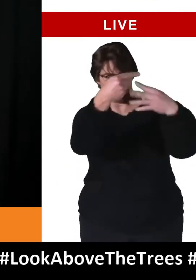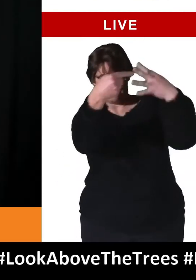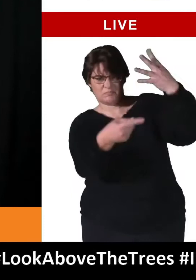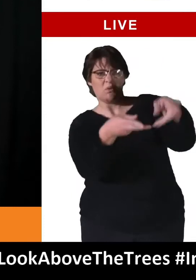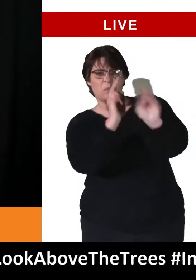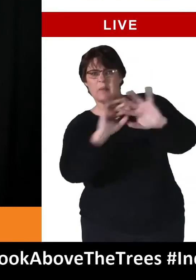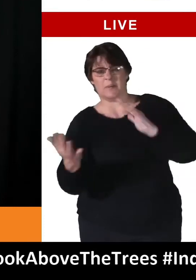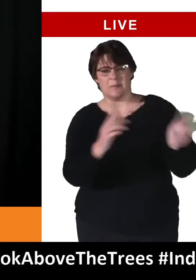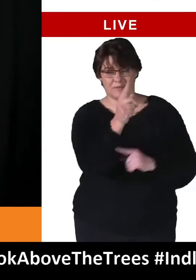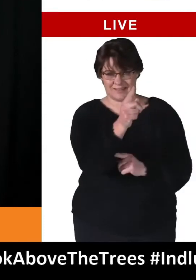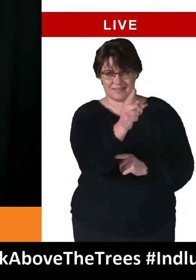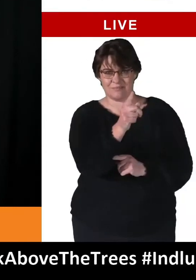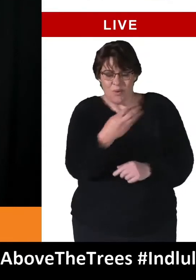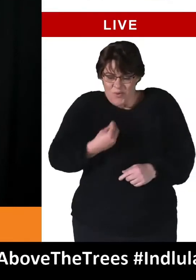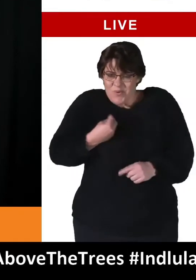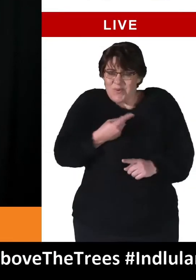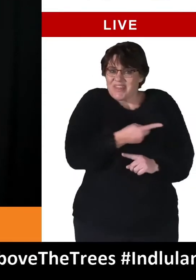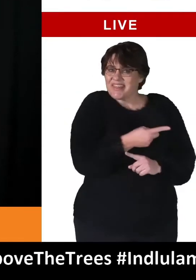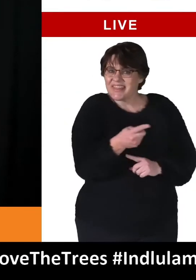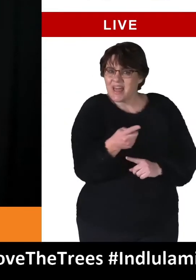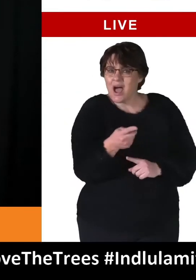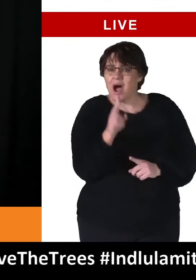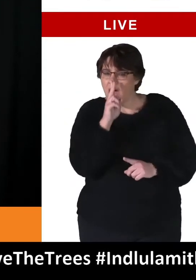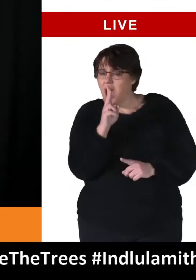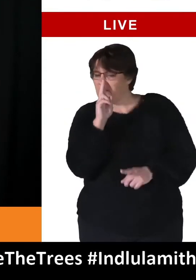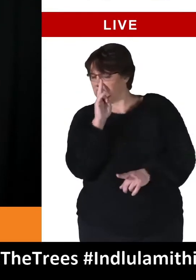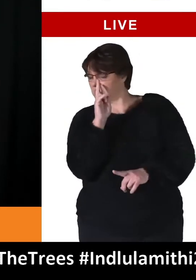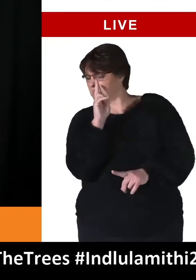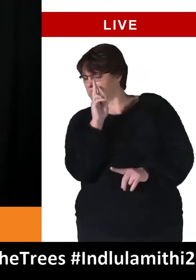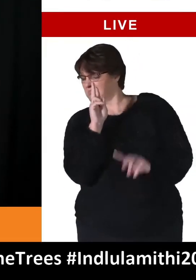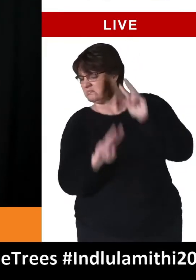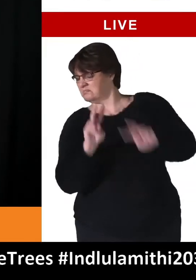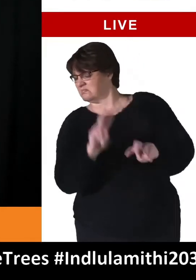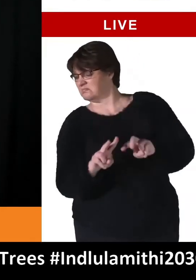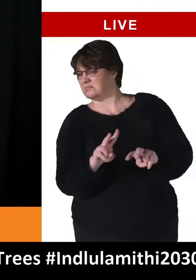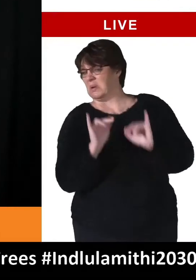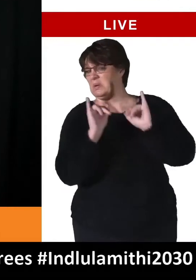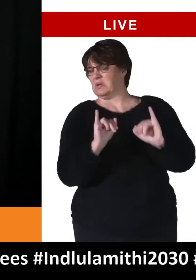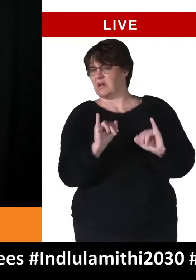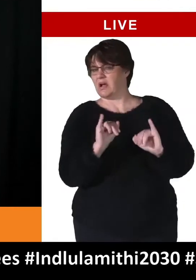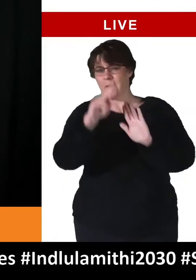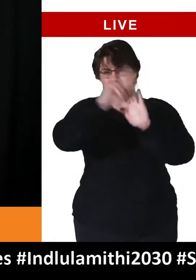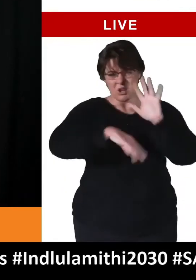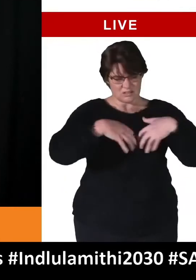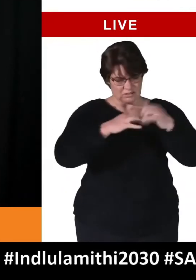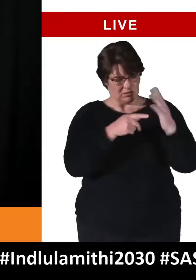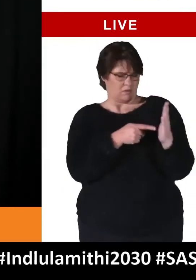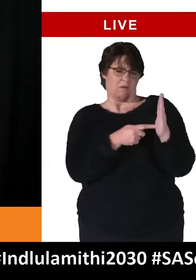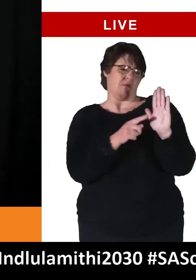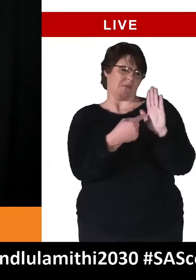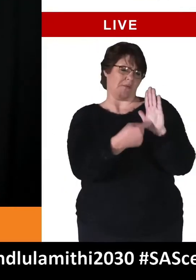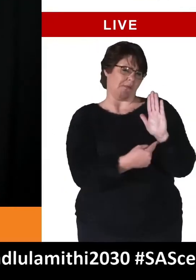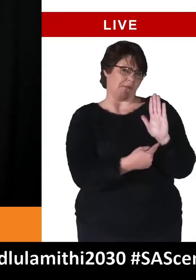means that these young people will look more critically at policies that are brought to our doorsteps,